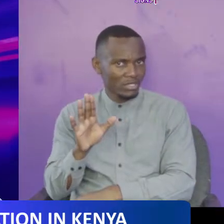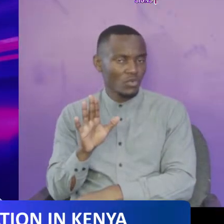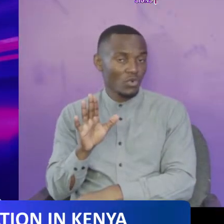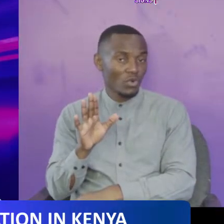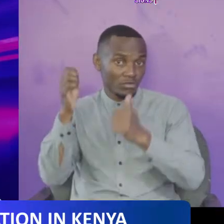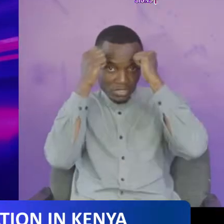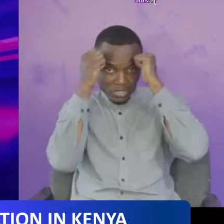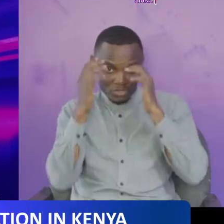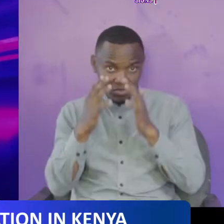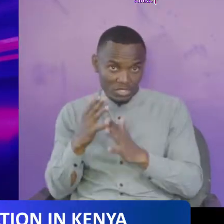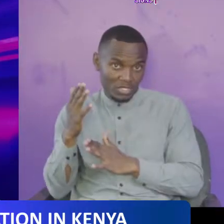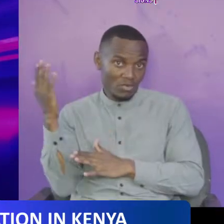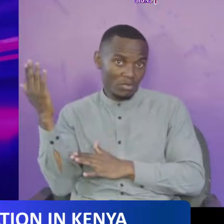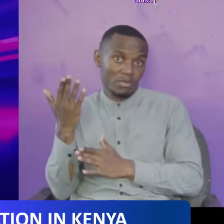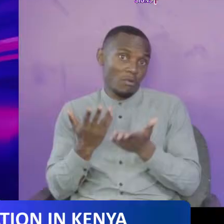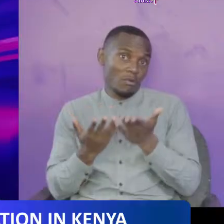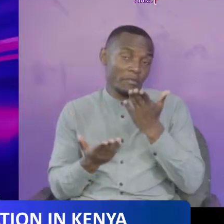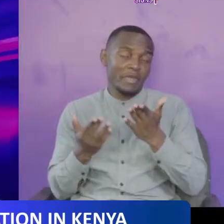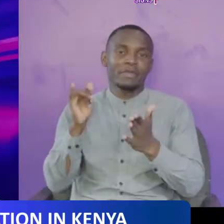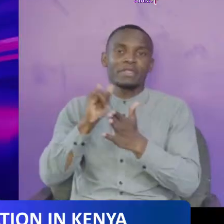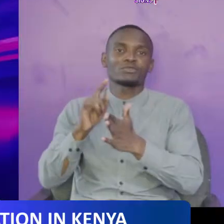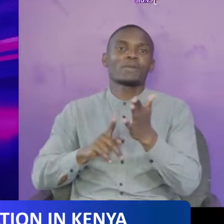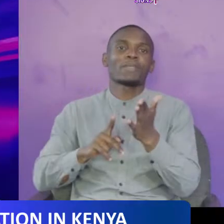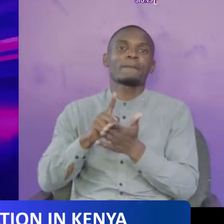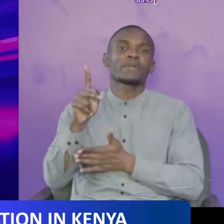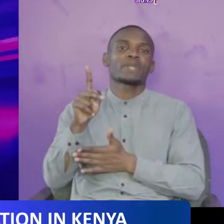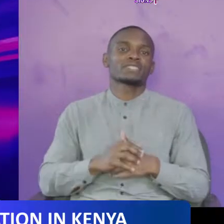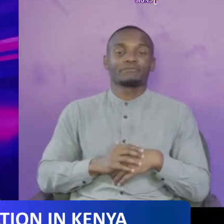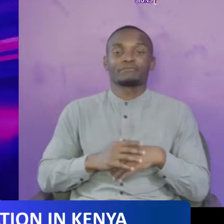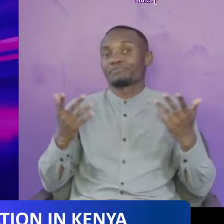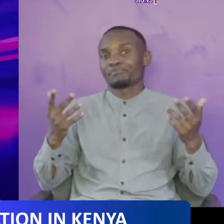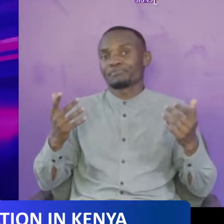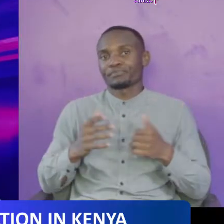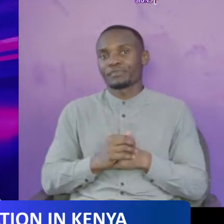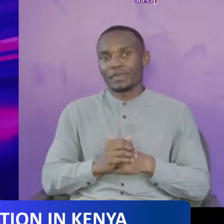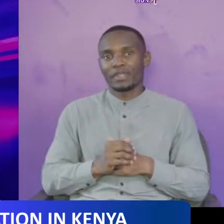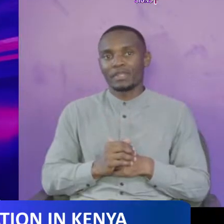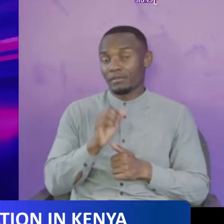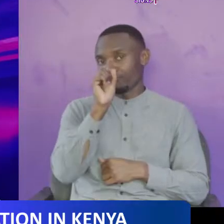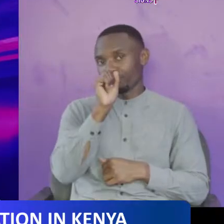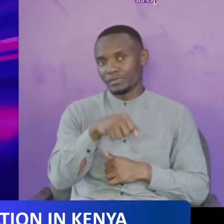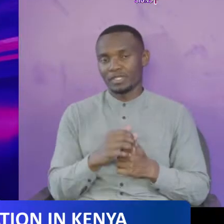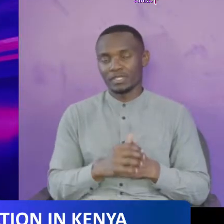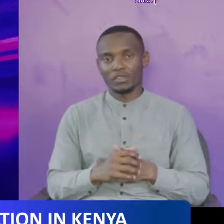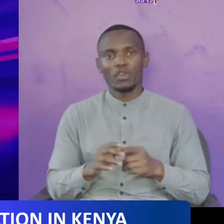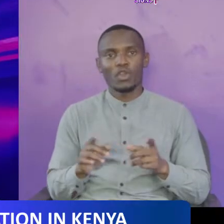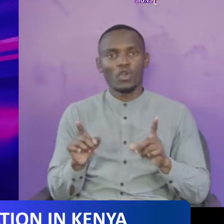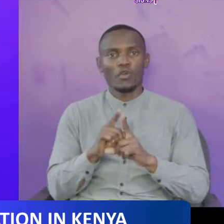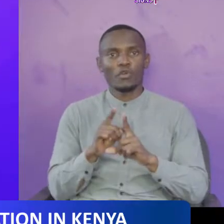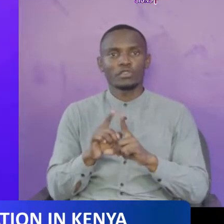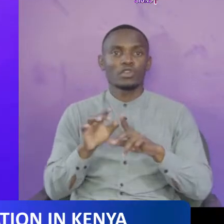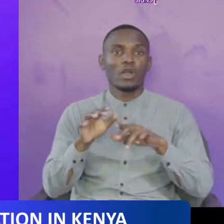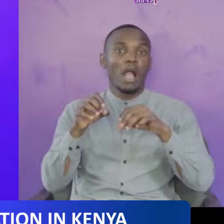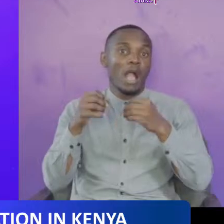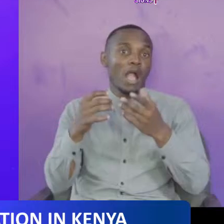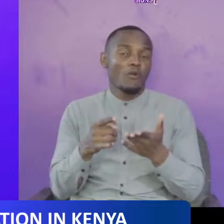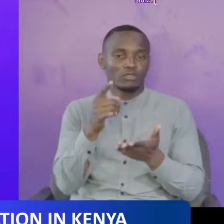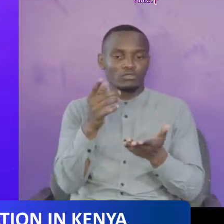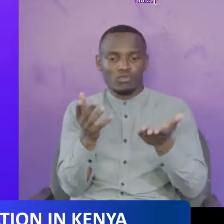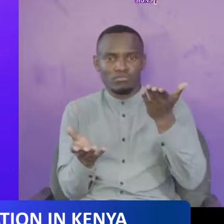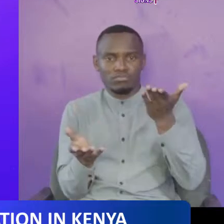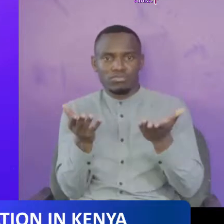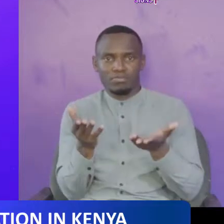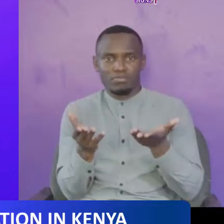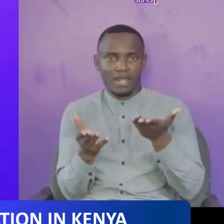probably that is the price that we're supposed to pay. Exactly. And also how much you weigh in the exams. Because now when you're